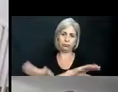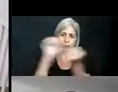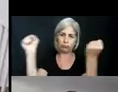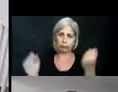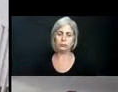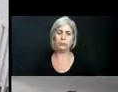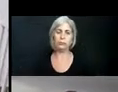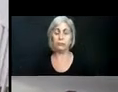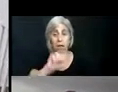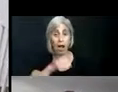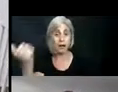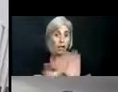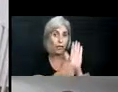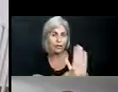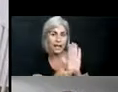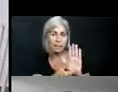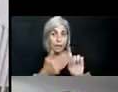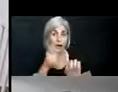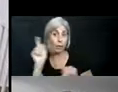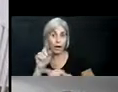Another example from England.